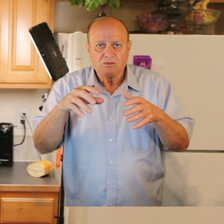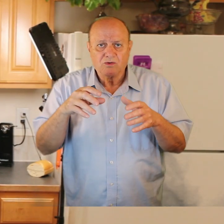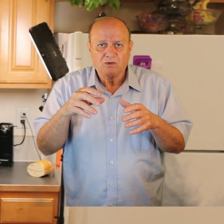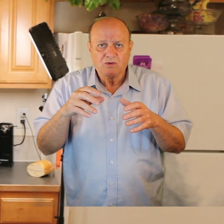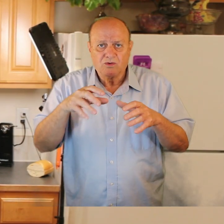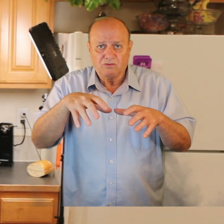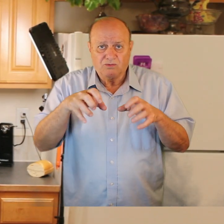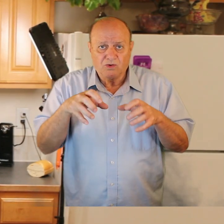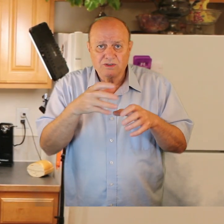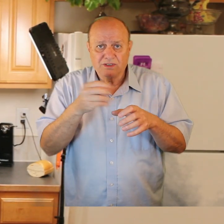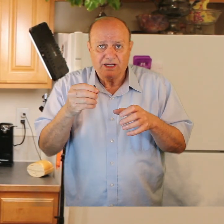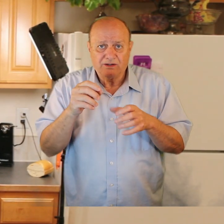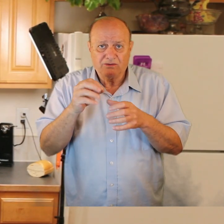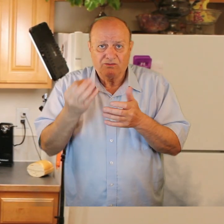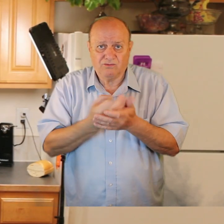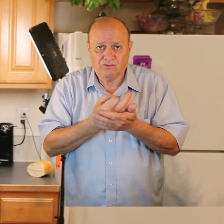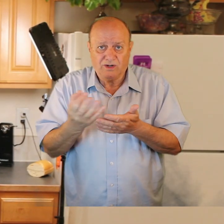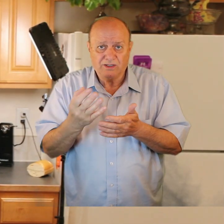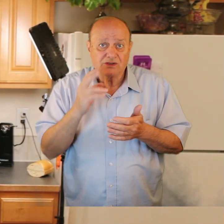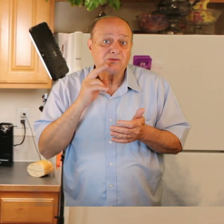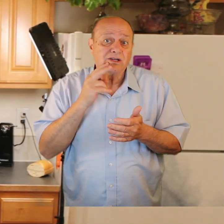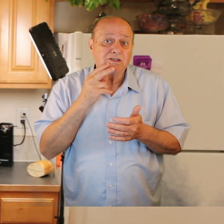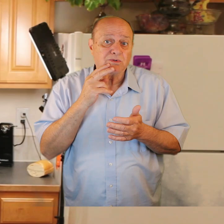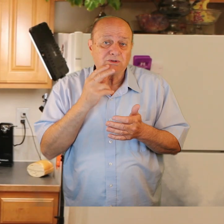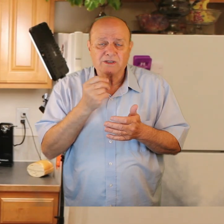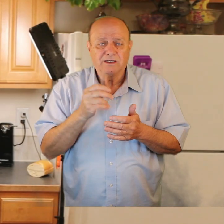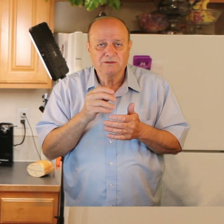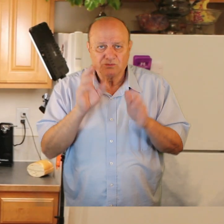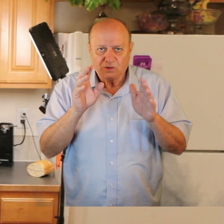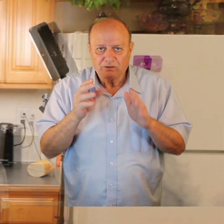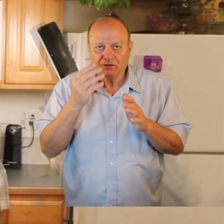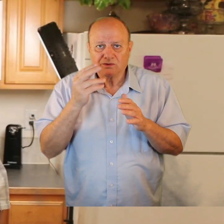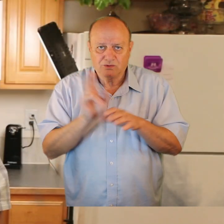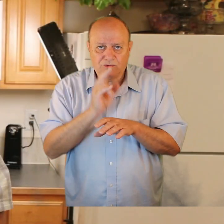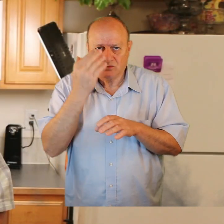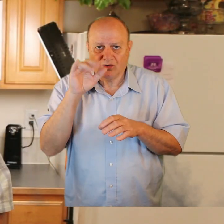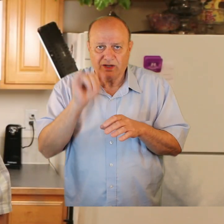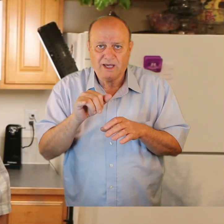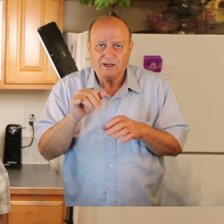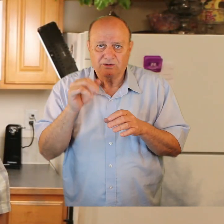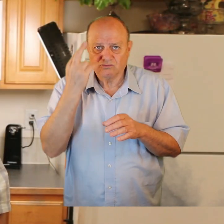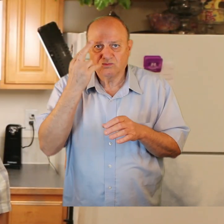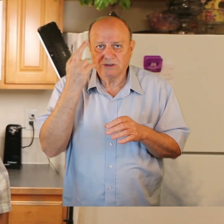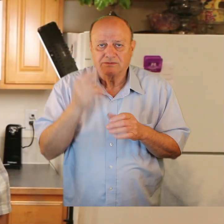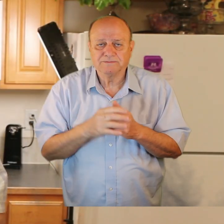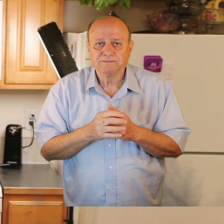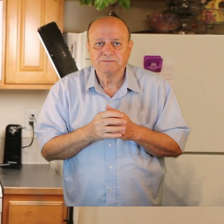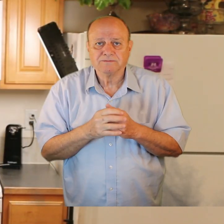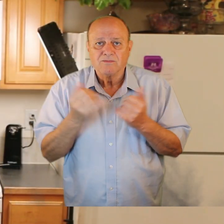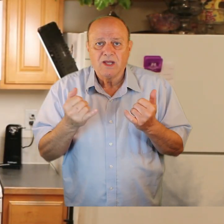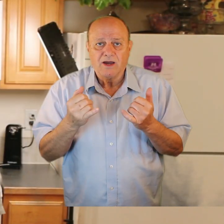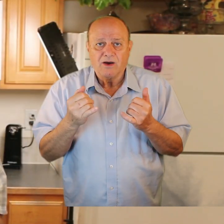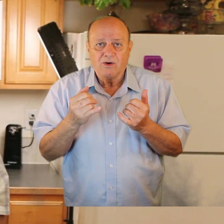asparagus, sauteed. This is delightful in using that for that purpose. Okay, let's go ahead and butter our French